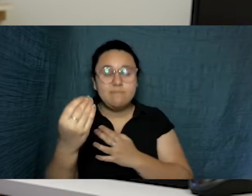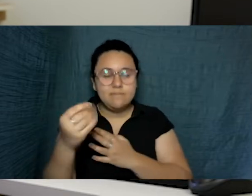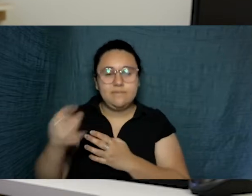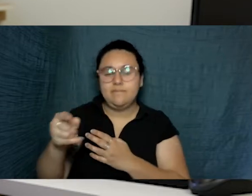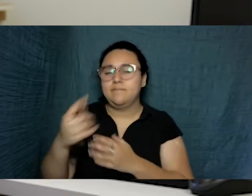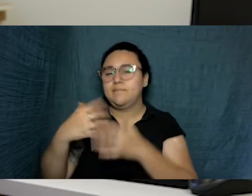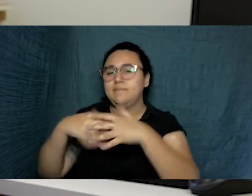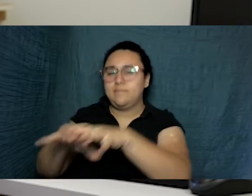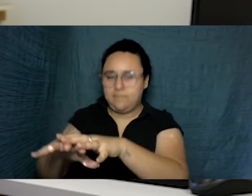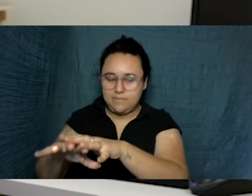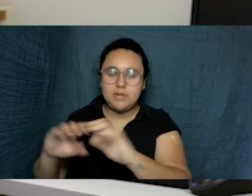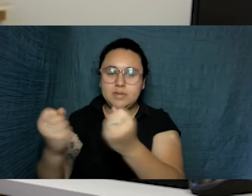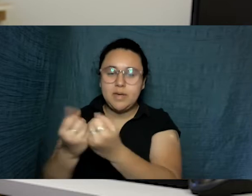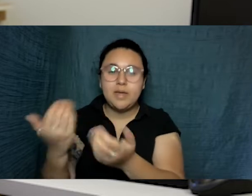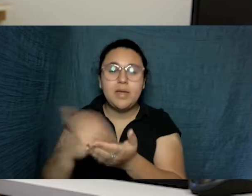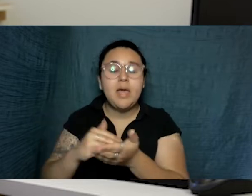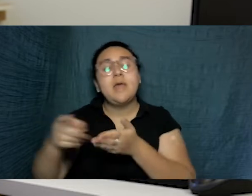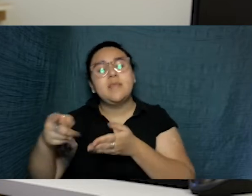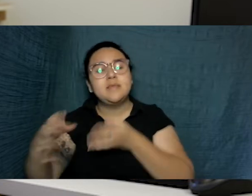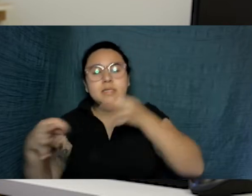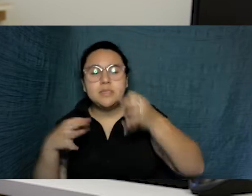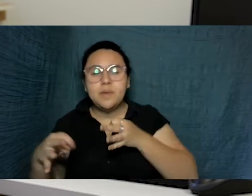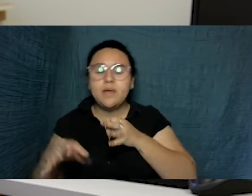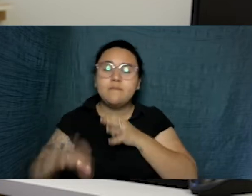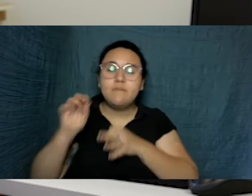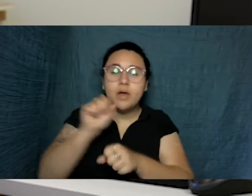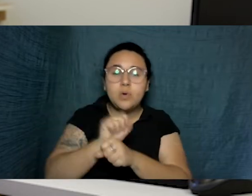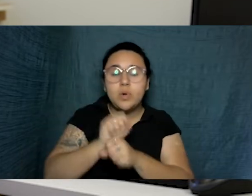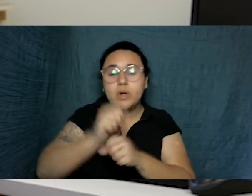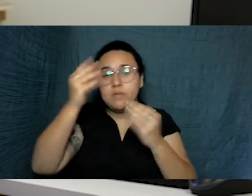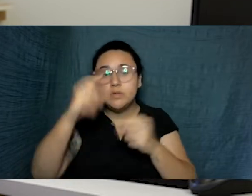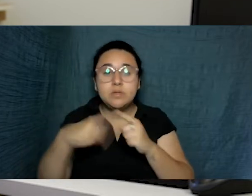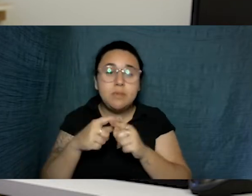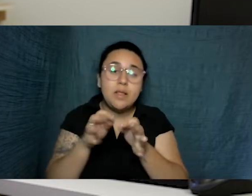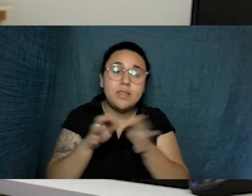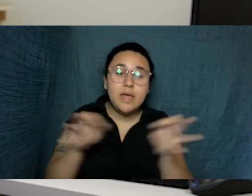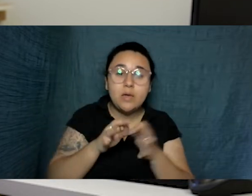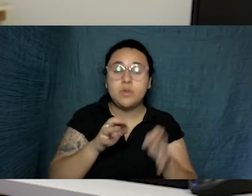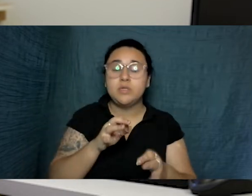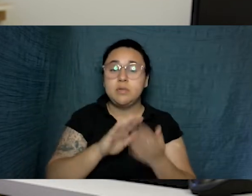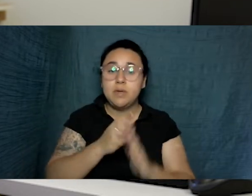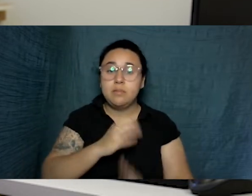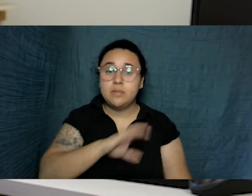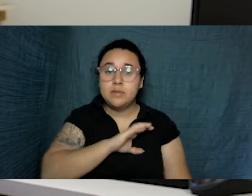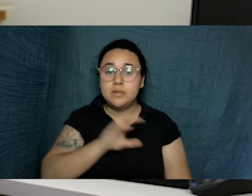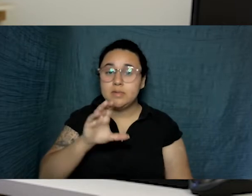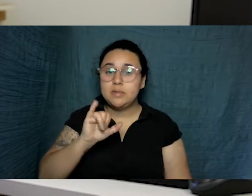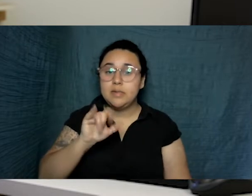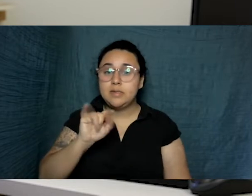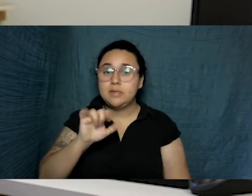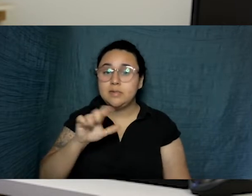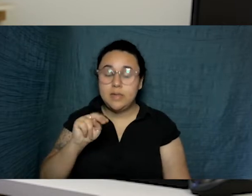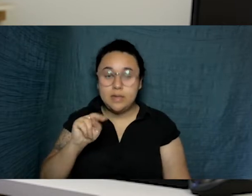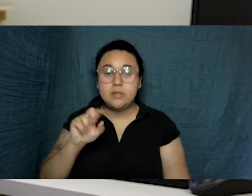you know, finding work, finding information about language, citizenship, technology,